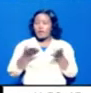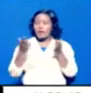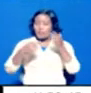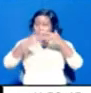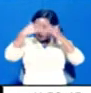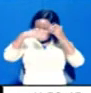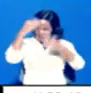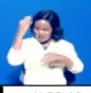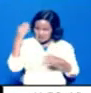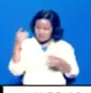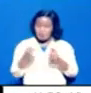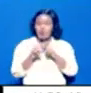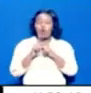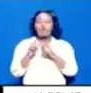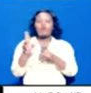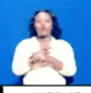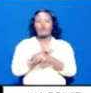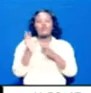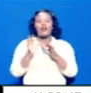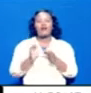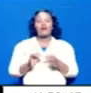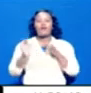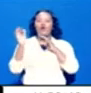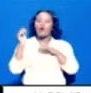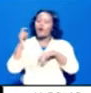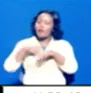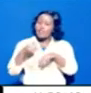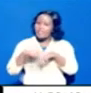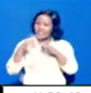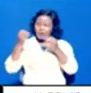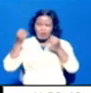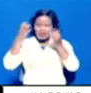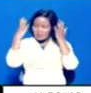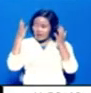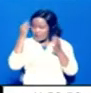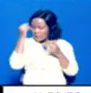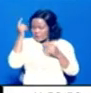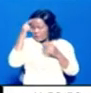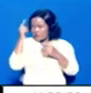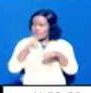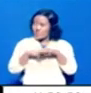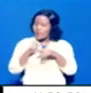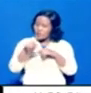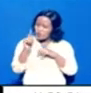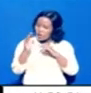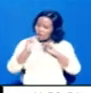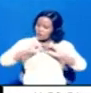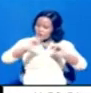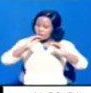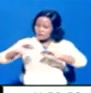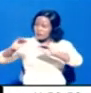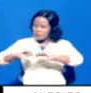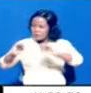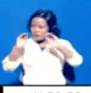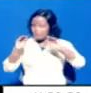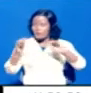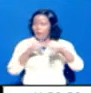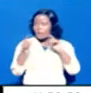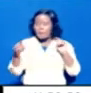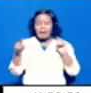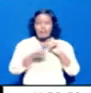very long time to understand what it was, because we thought when you teach, you have taught. But eventually we